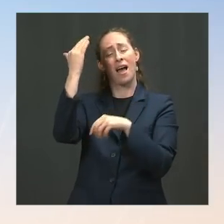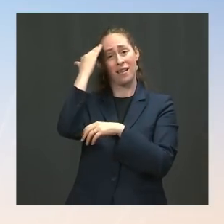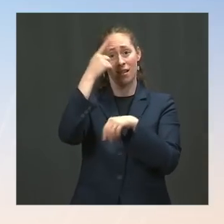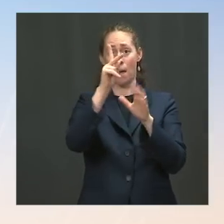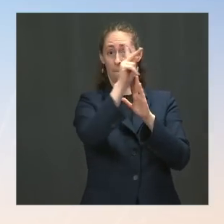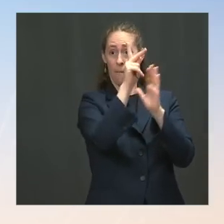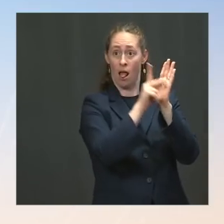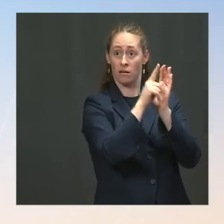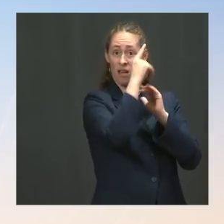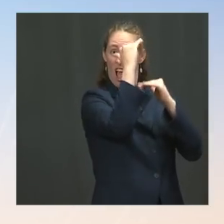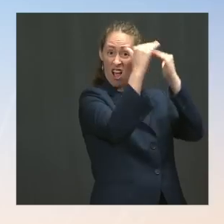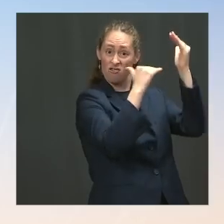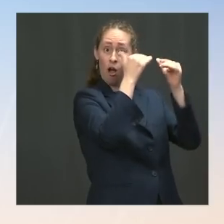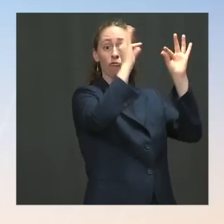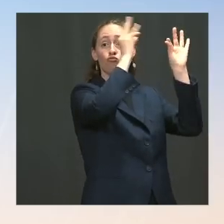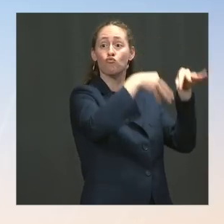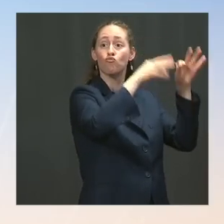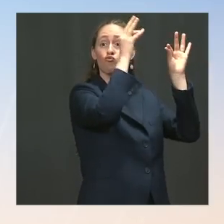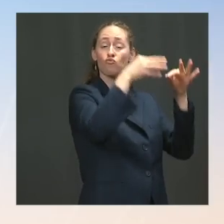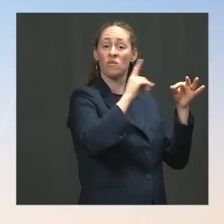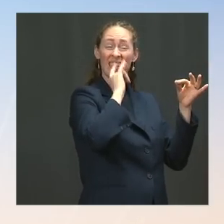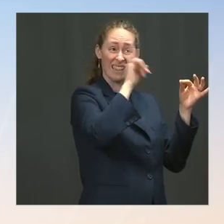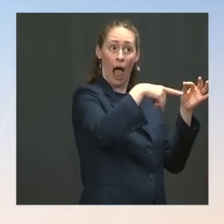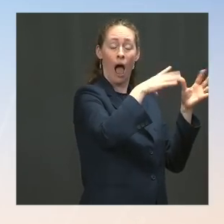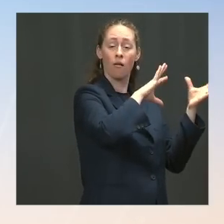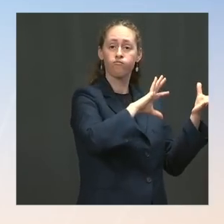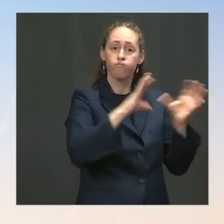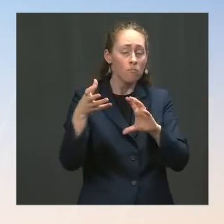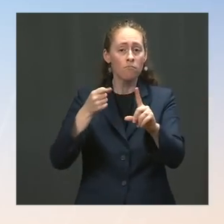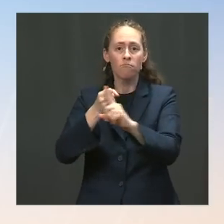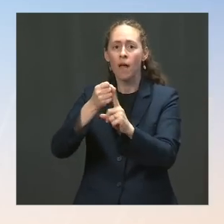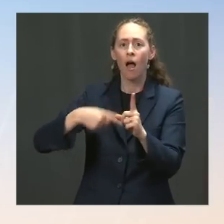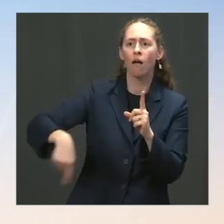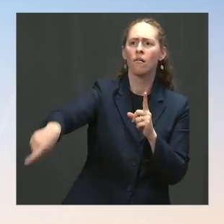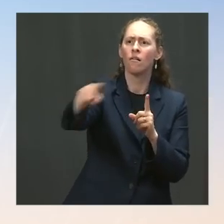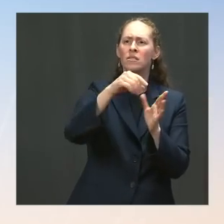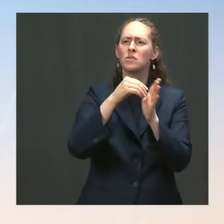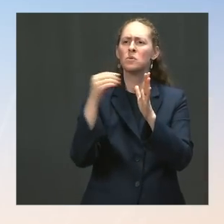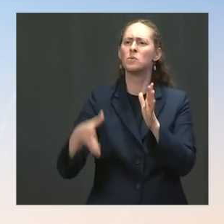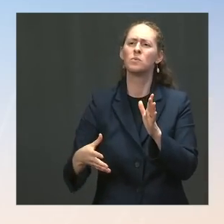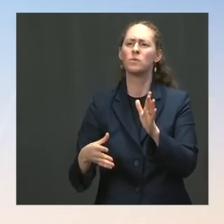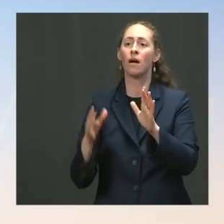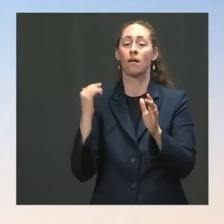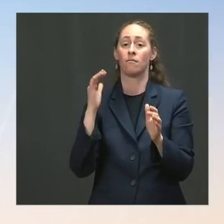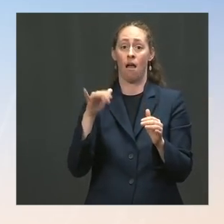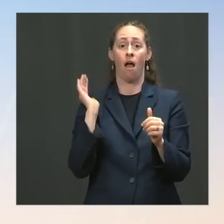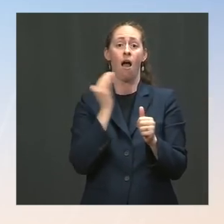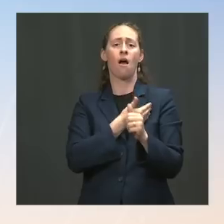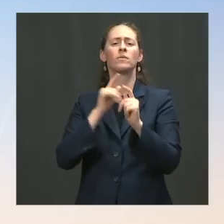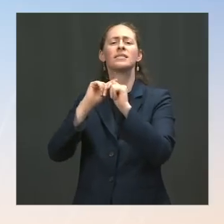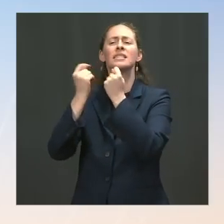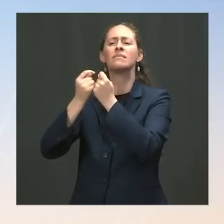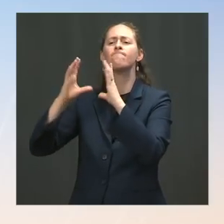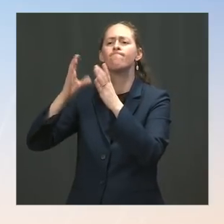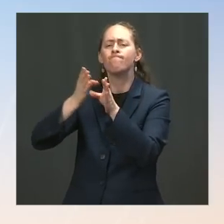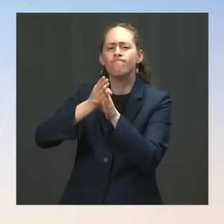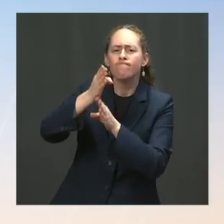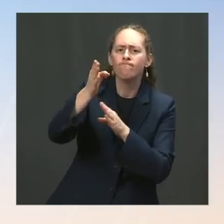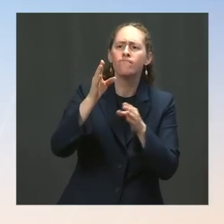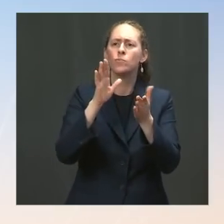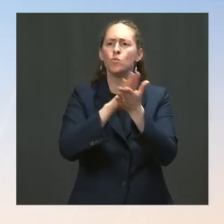think while we have a reopening team that's focusing on the metrics, COVID spread, school reopening, we're